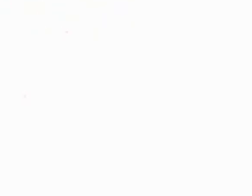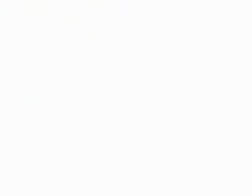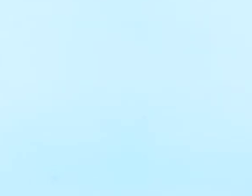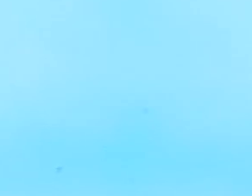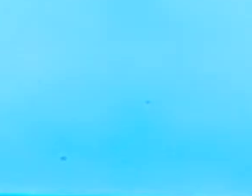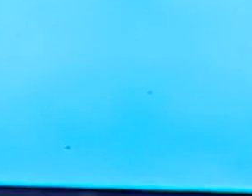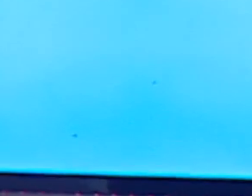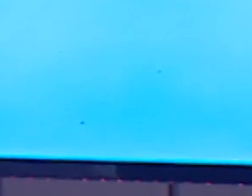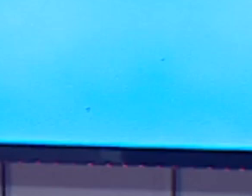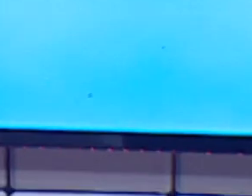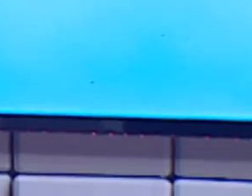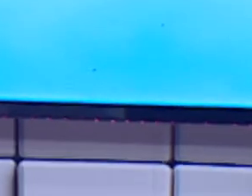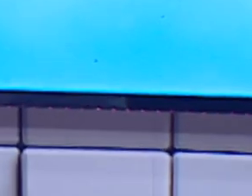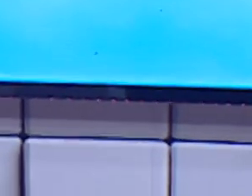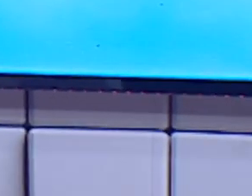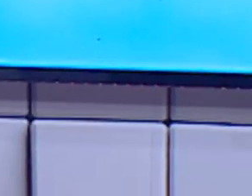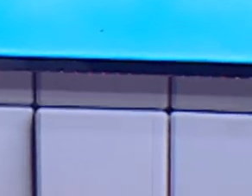TVPKPM.